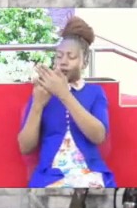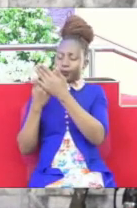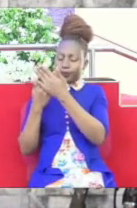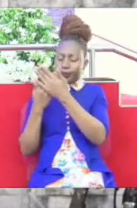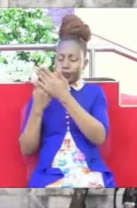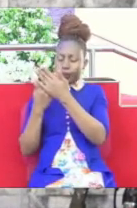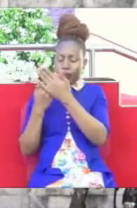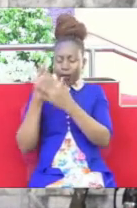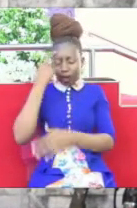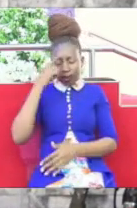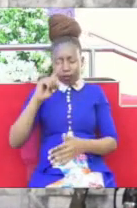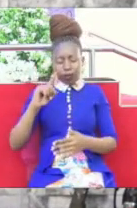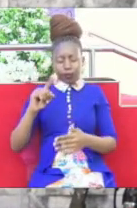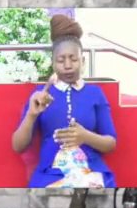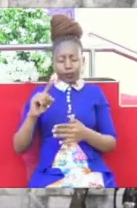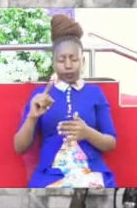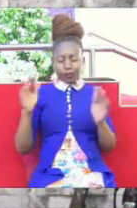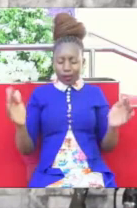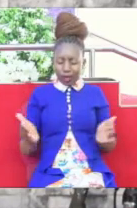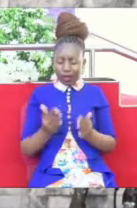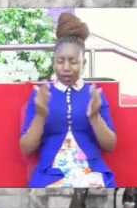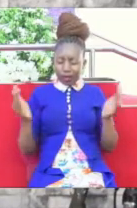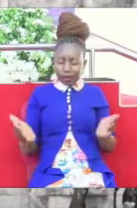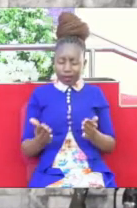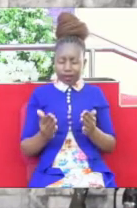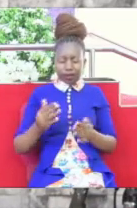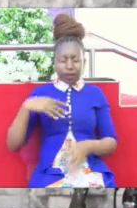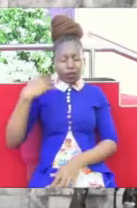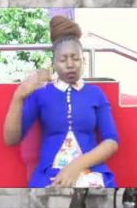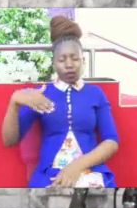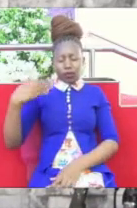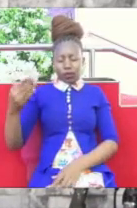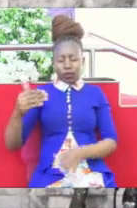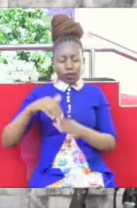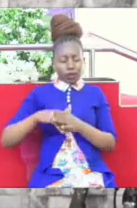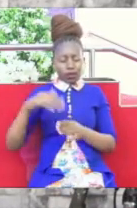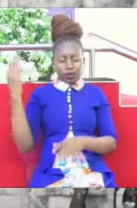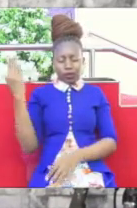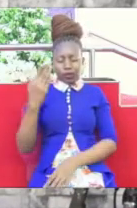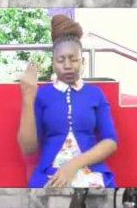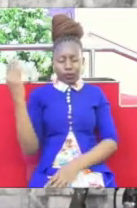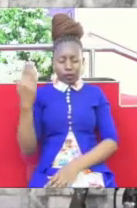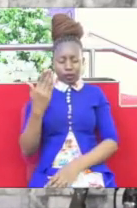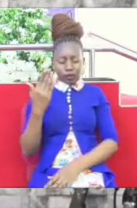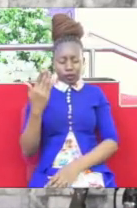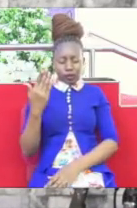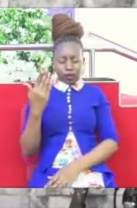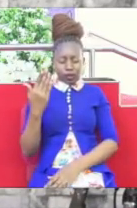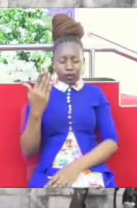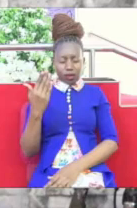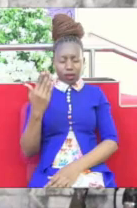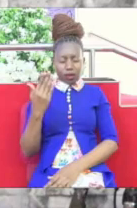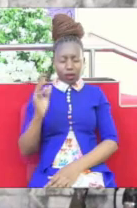for encouraging them in this day of ministry away from this place, and that you'll bring them back to